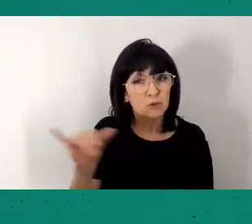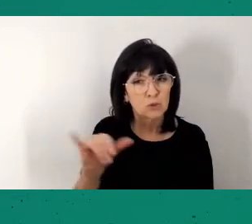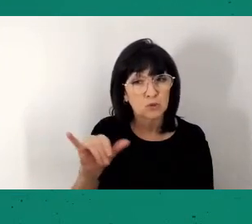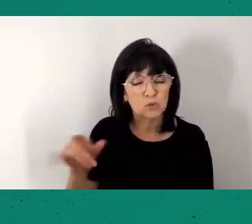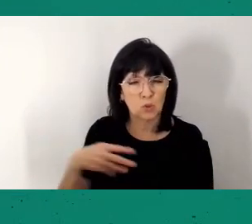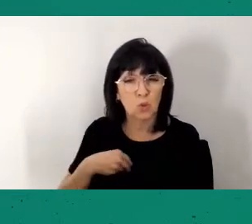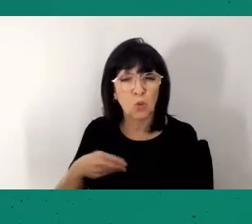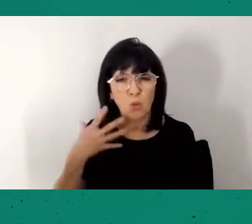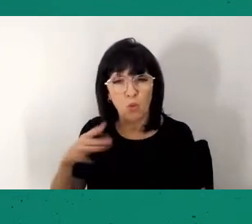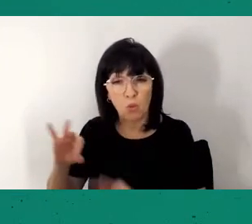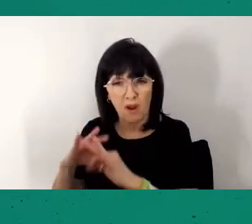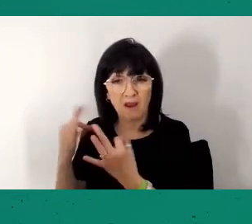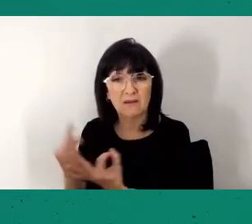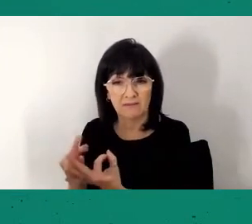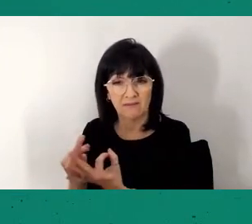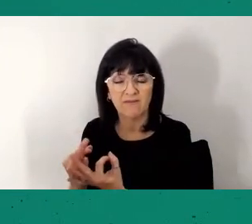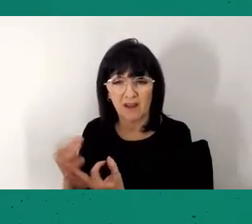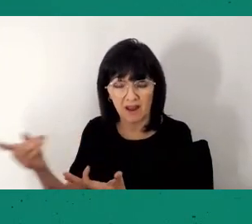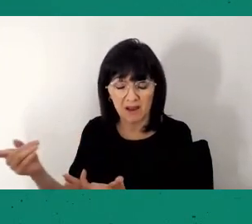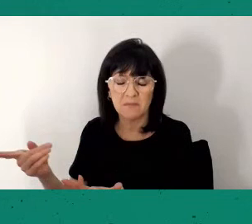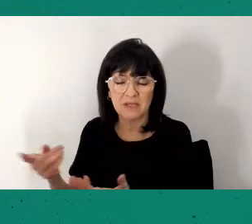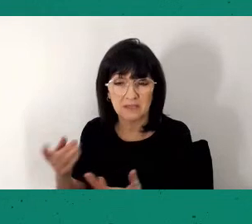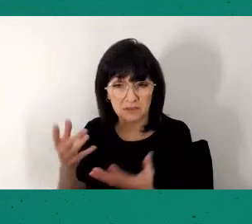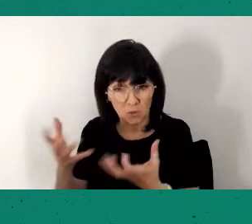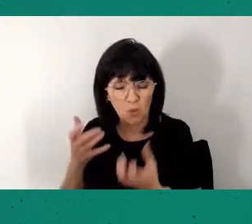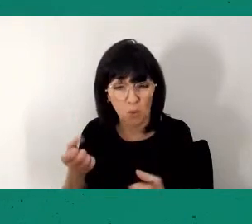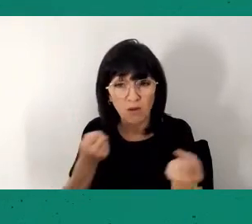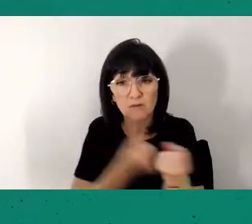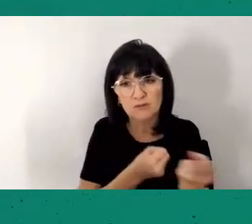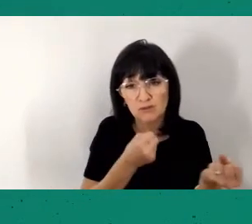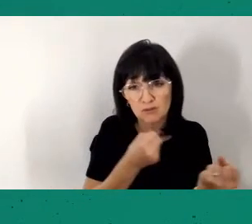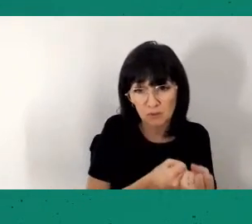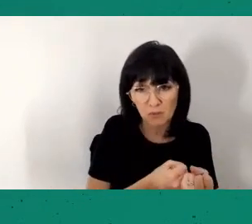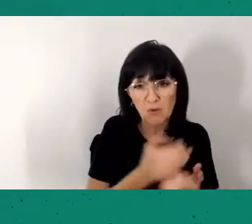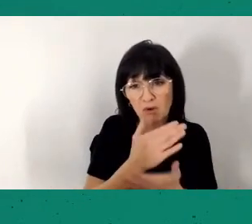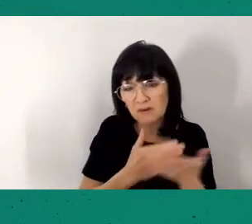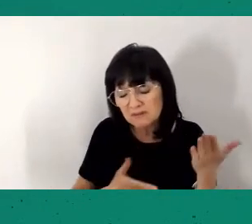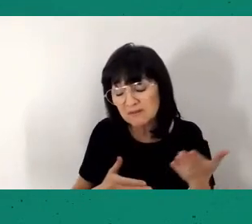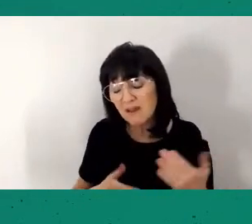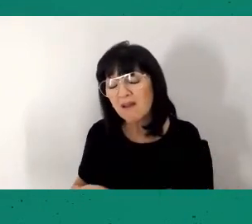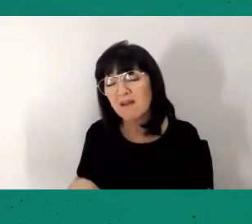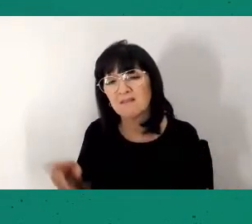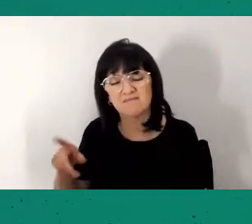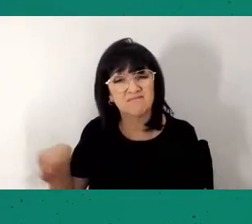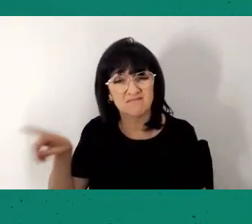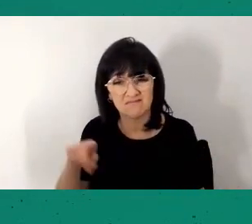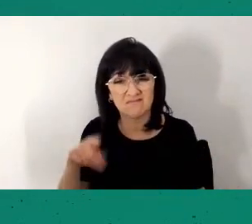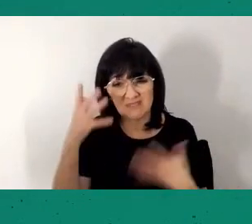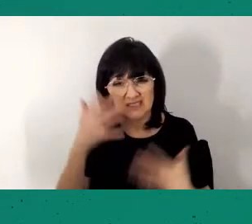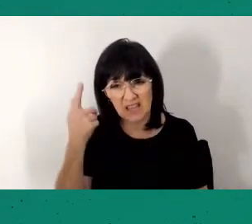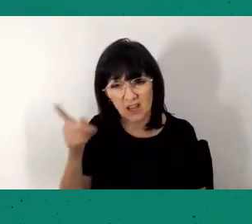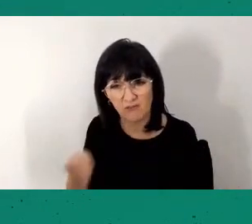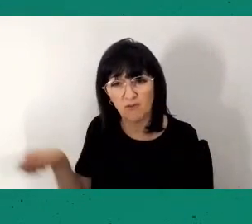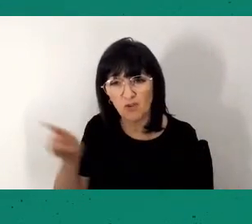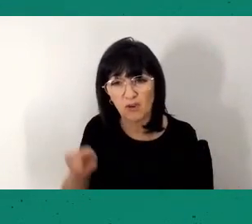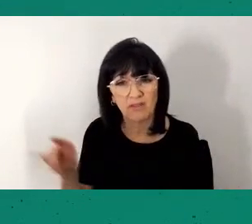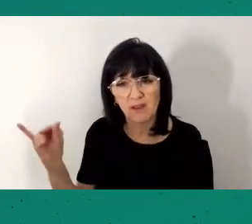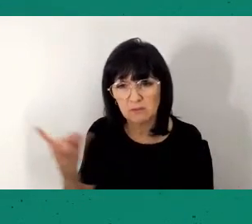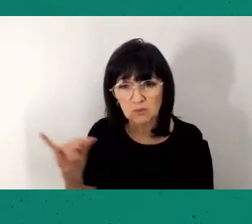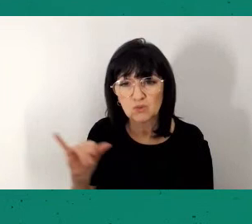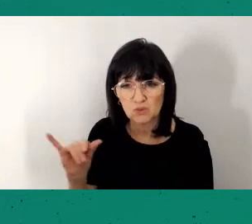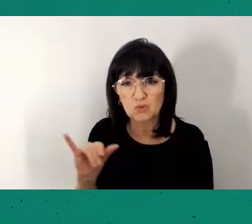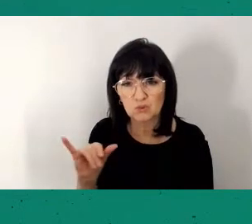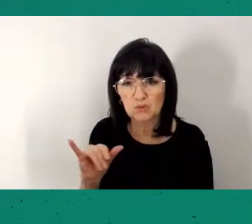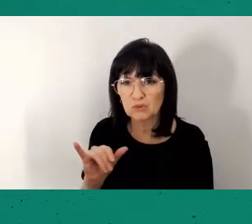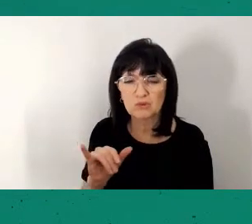And the families were split because the families, one believed in Bryant Bowles, and the other wanted their kids in an integrated situation. So